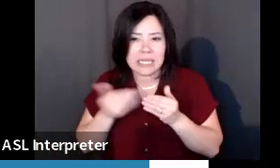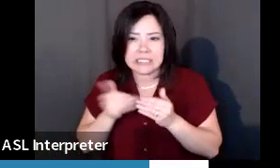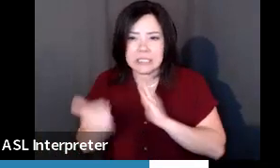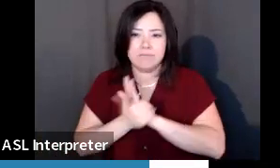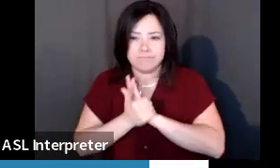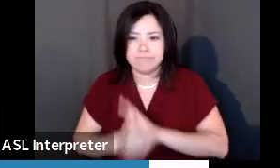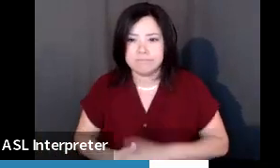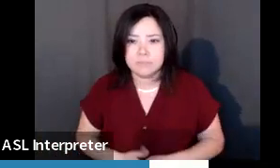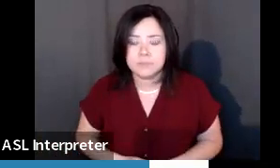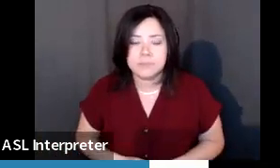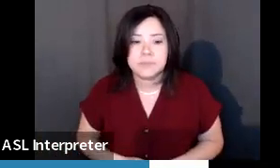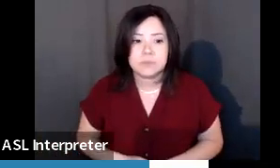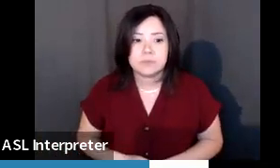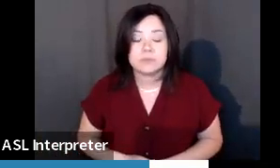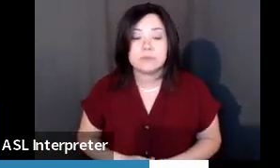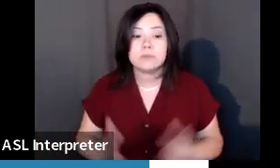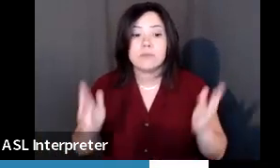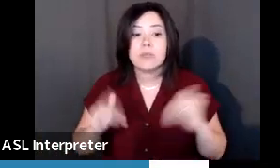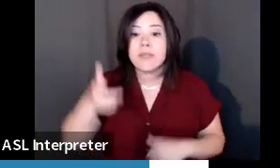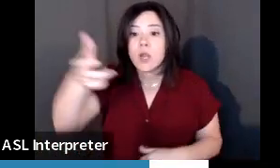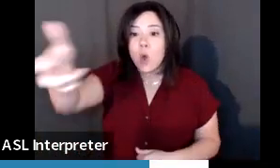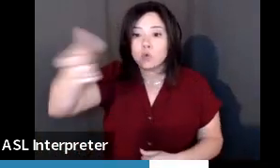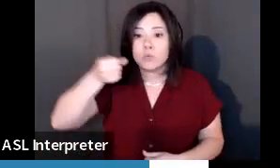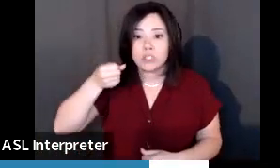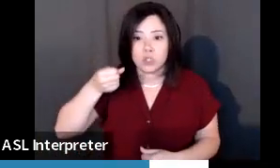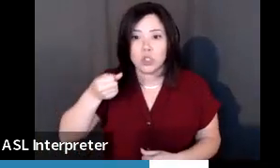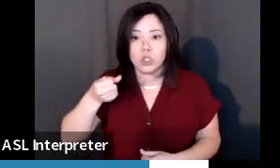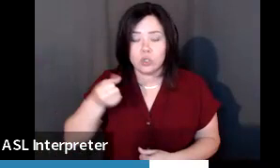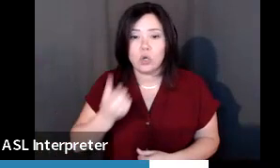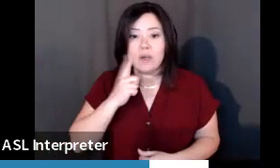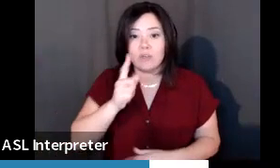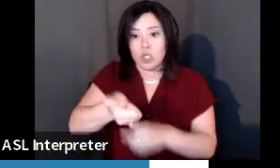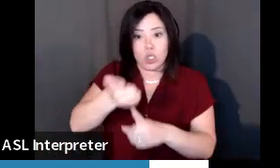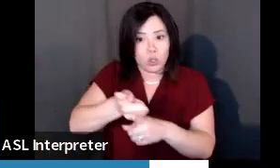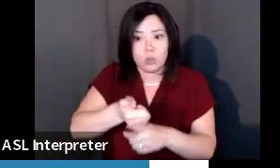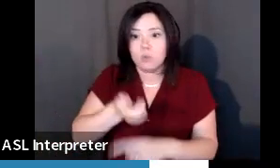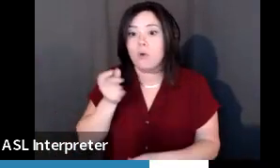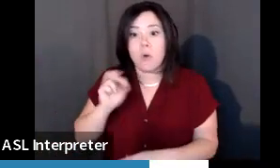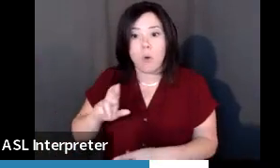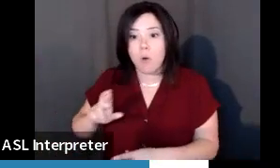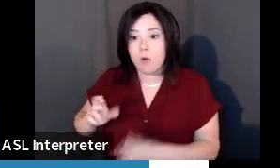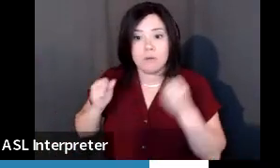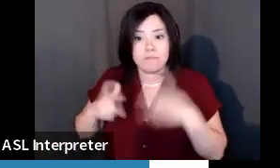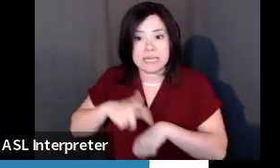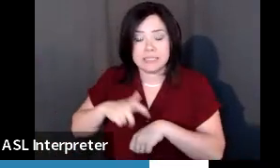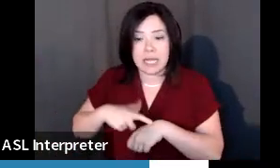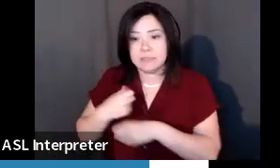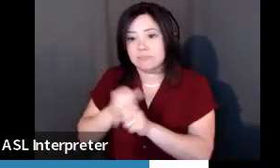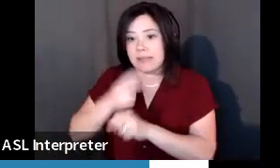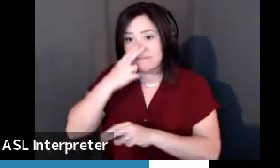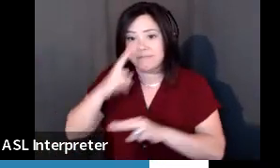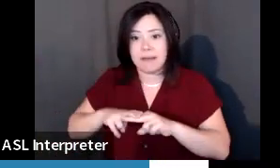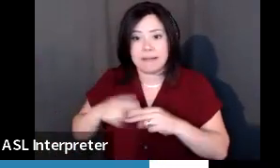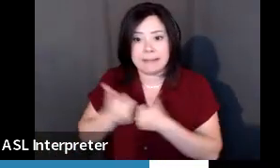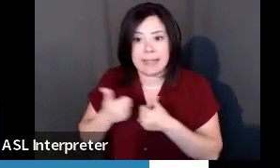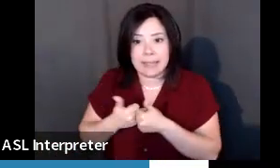be made. And then a reacher grabber for you as the caregiver, or you can often make a fun